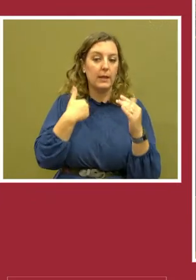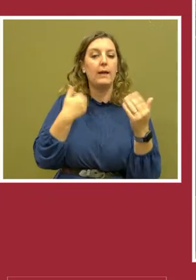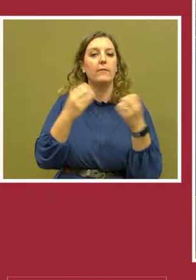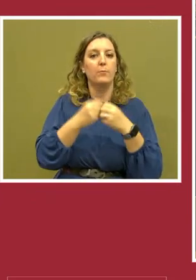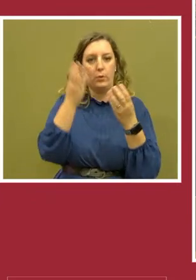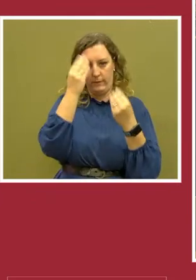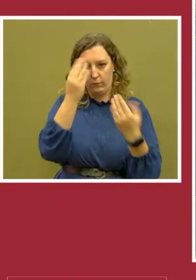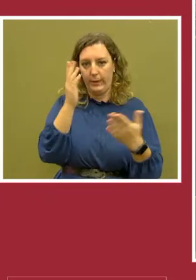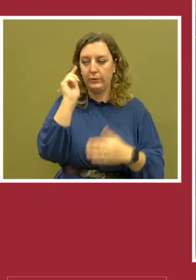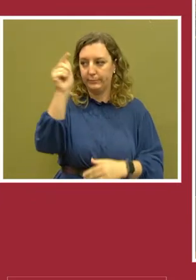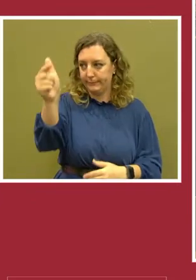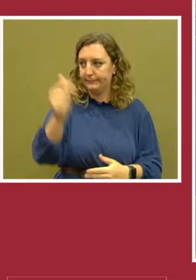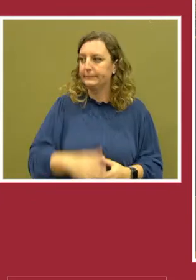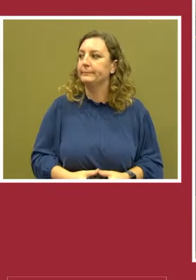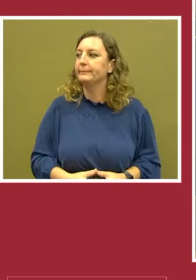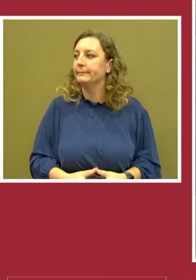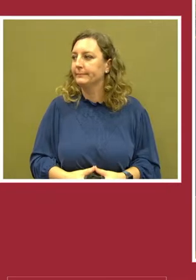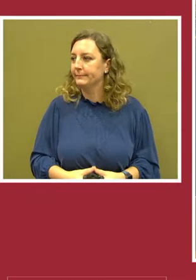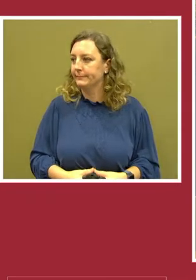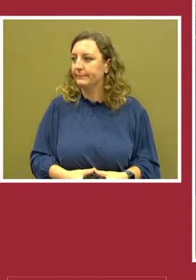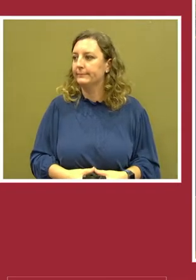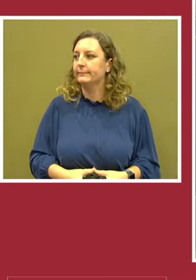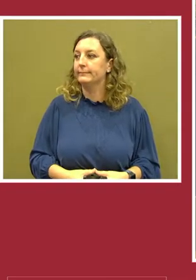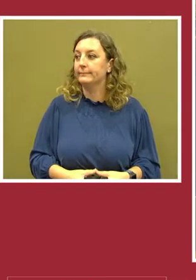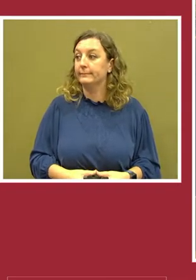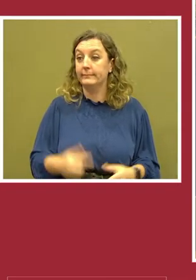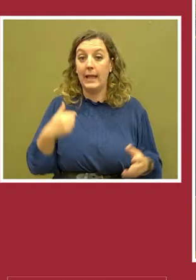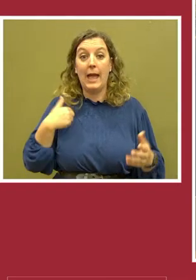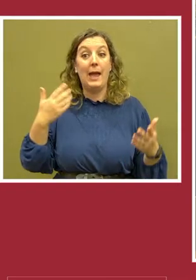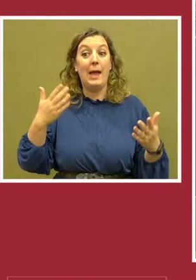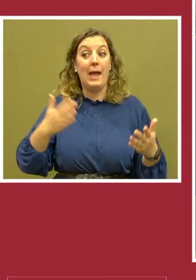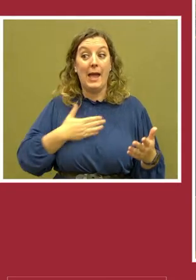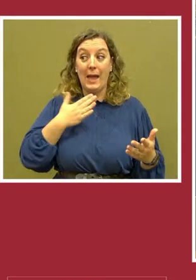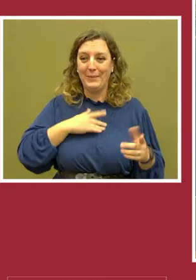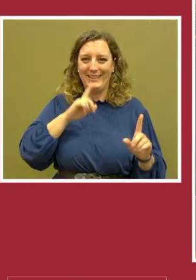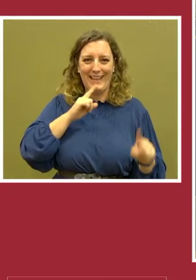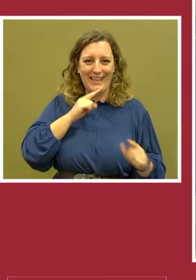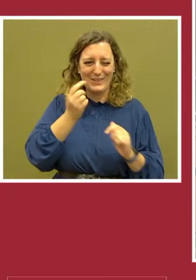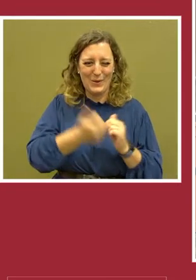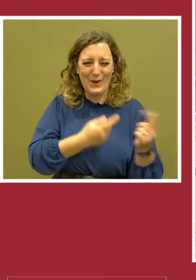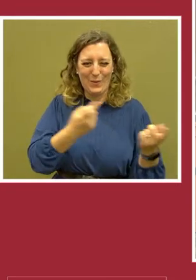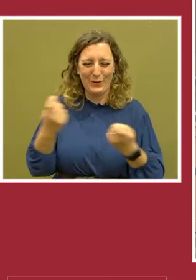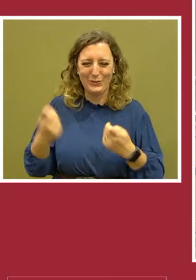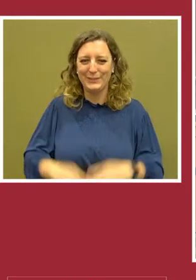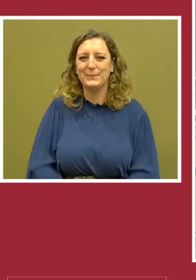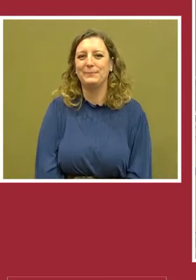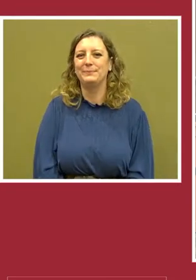more to follow up on that in the very near future. And I'm glad to answer any questions.